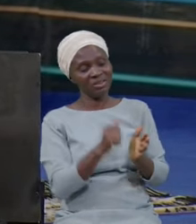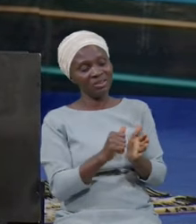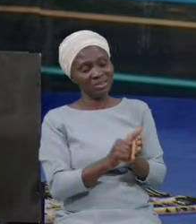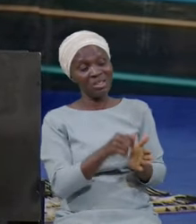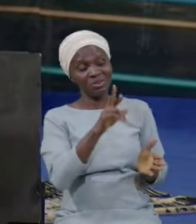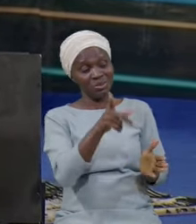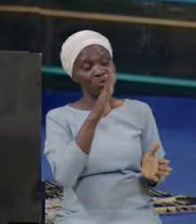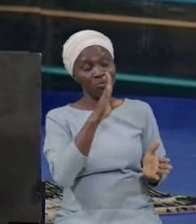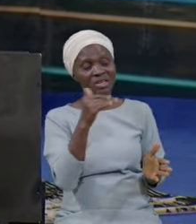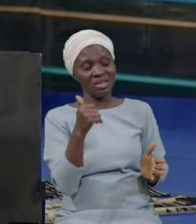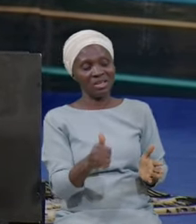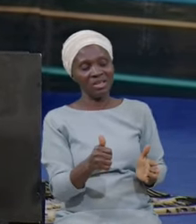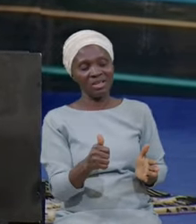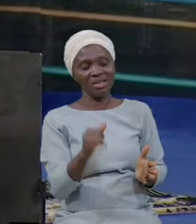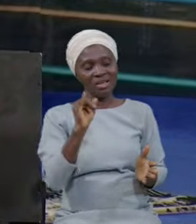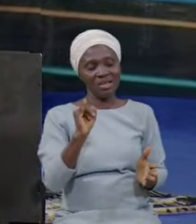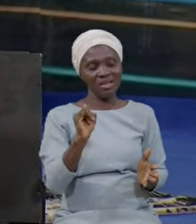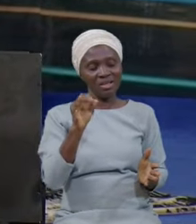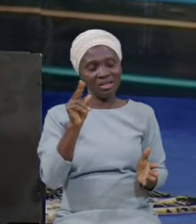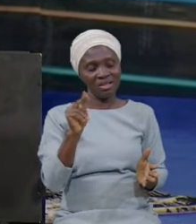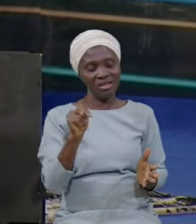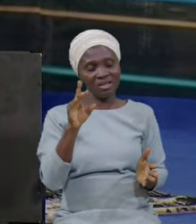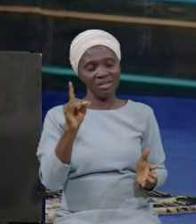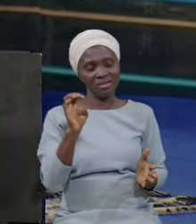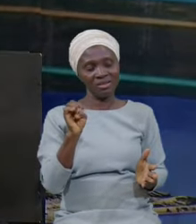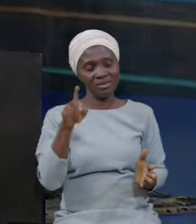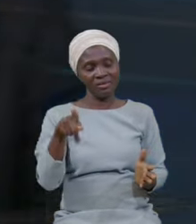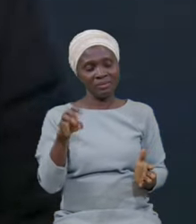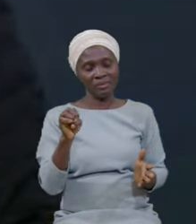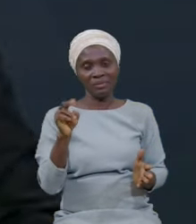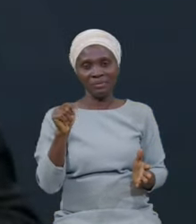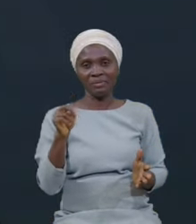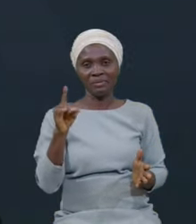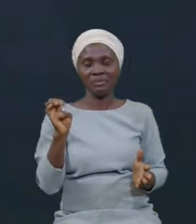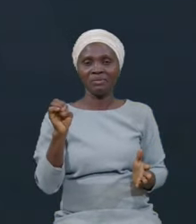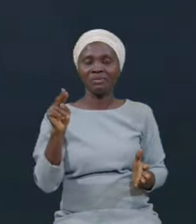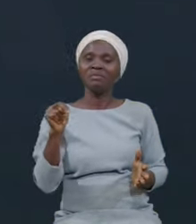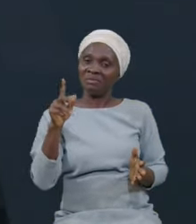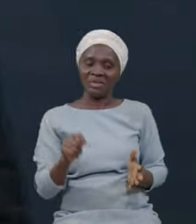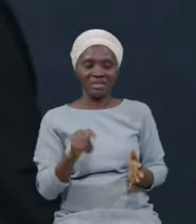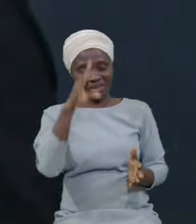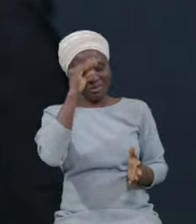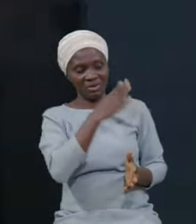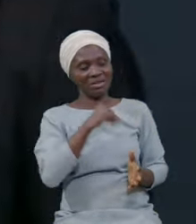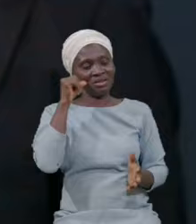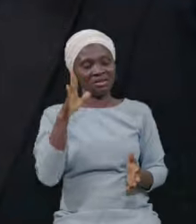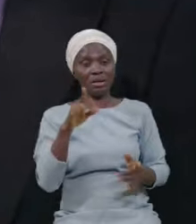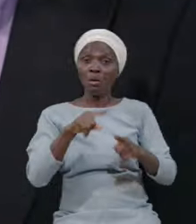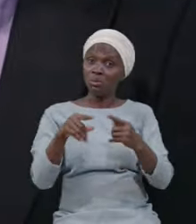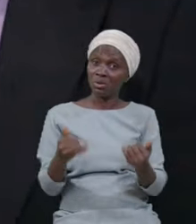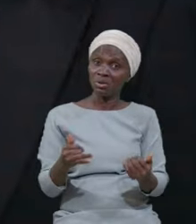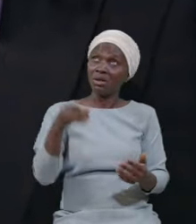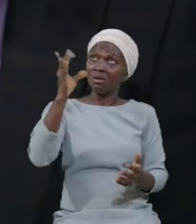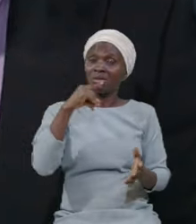an independent girl. Look at this now. God is saying, I don't want you to perish. I shall suffer.